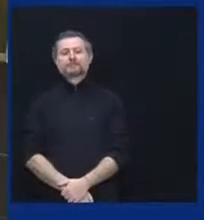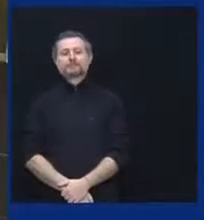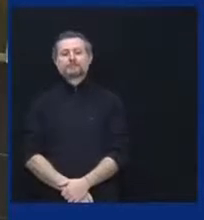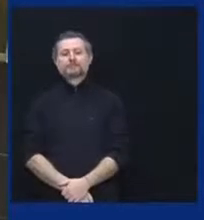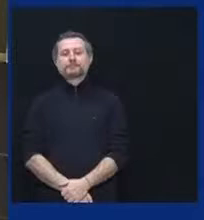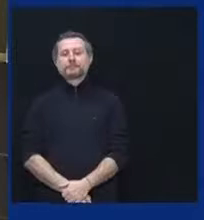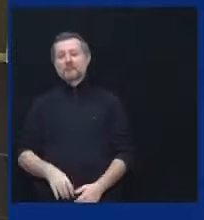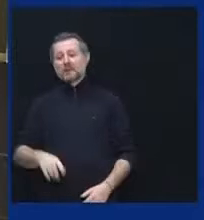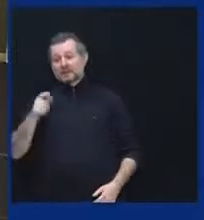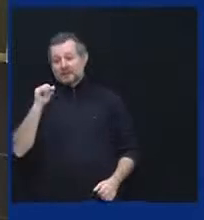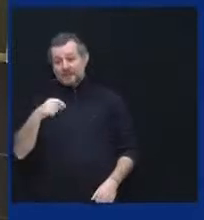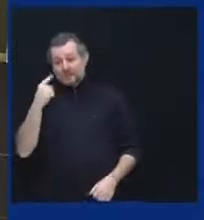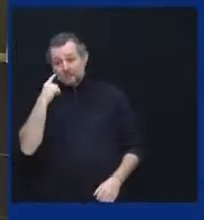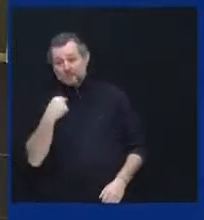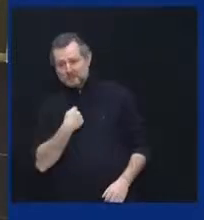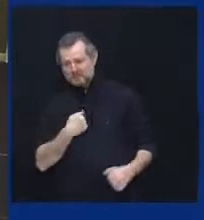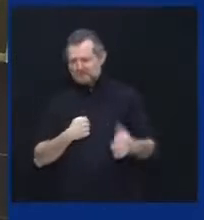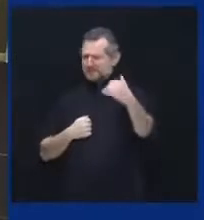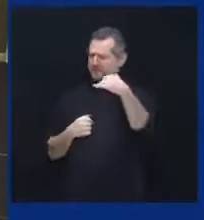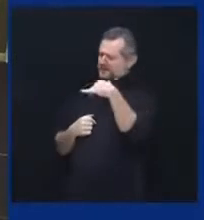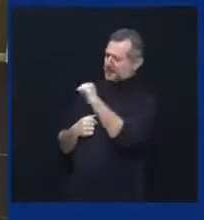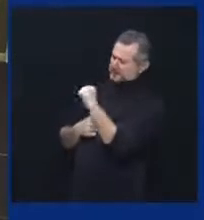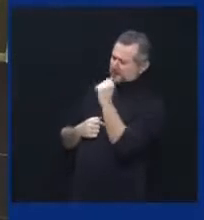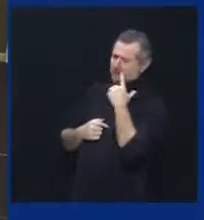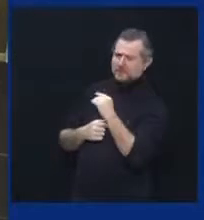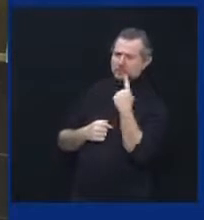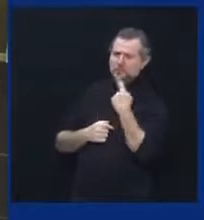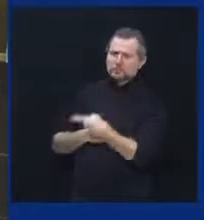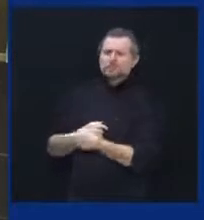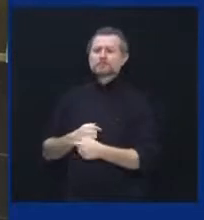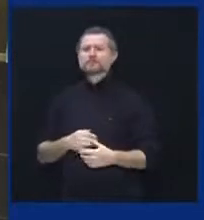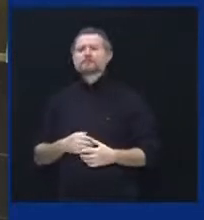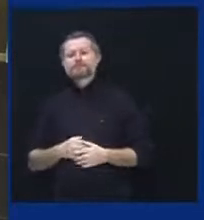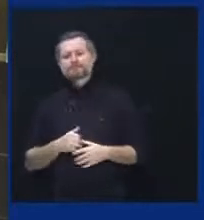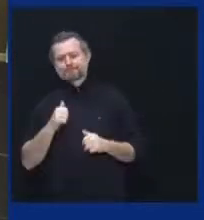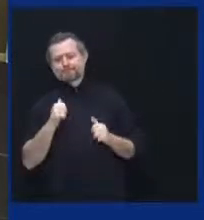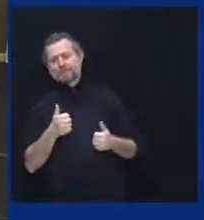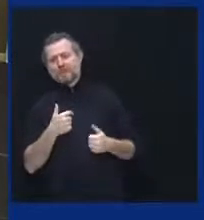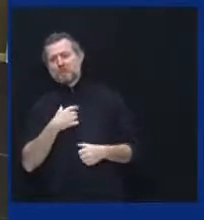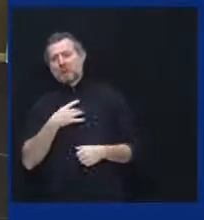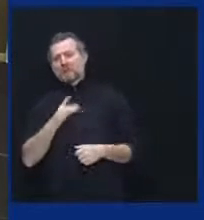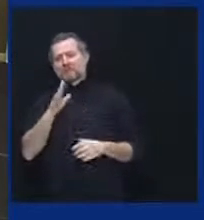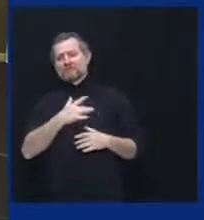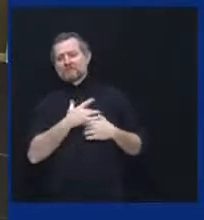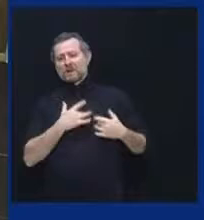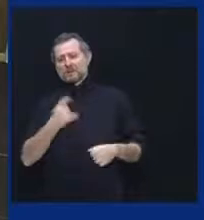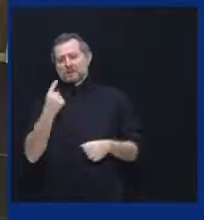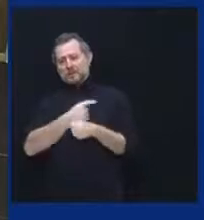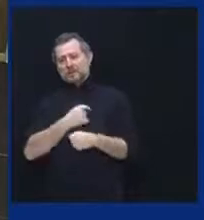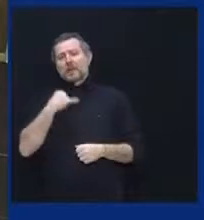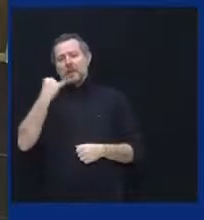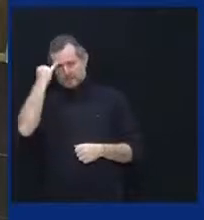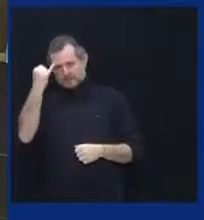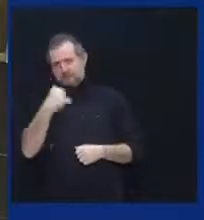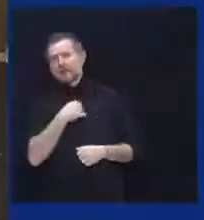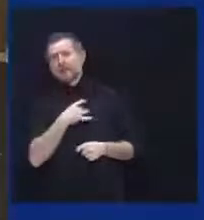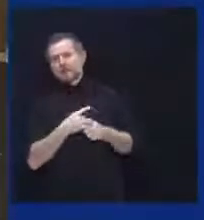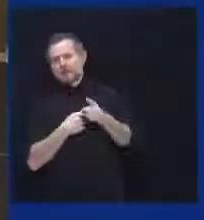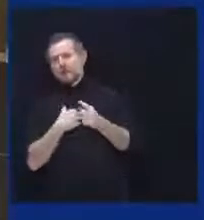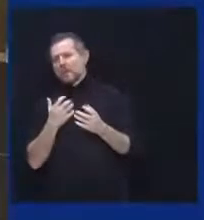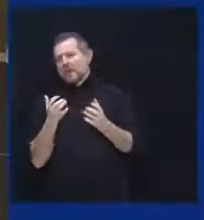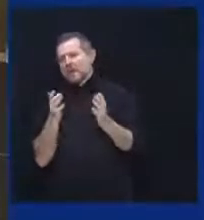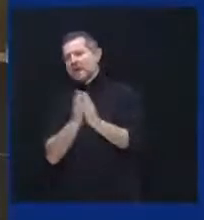Governor, can you hear me? Yes, sir, Dave. How are we doing? Hey, I like your Valentine's Day idea, but I wanted to ask